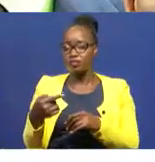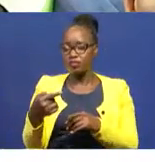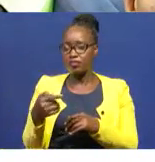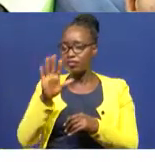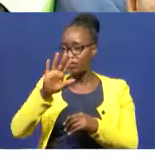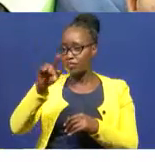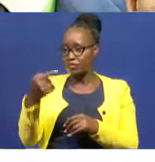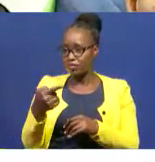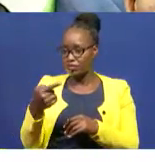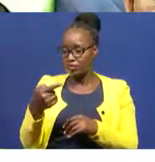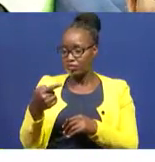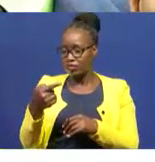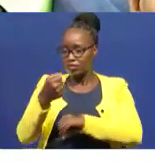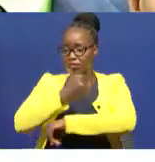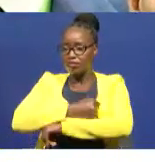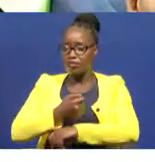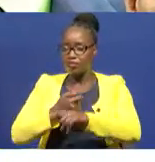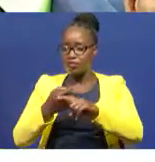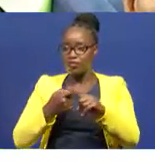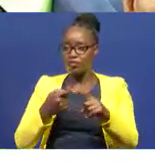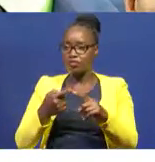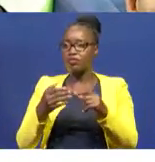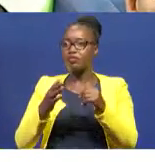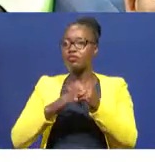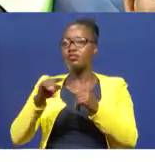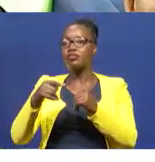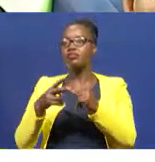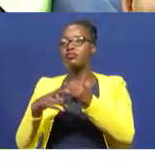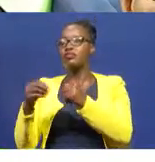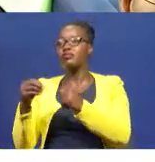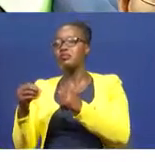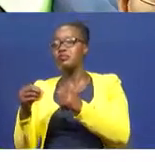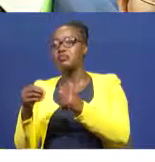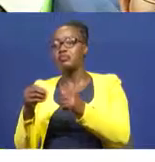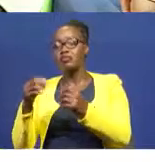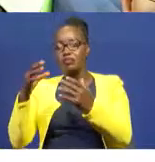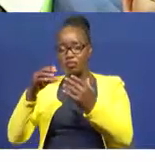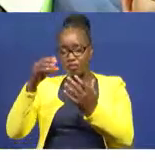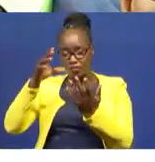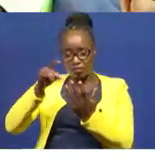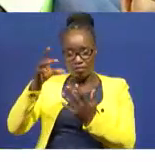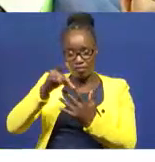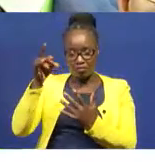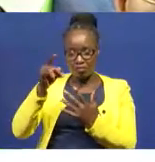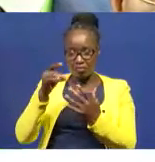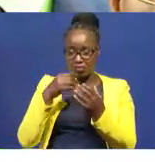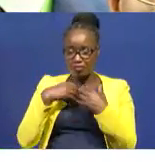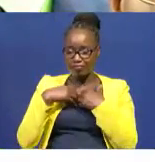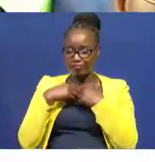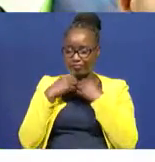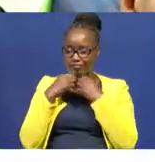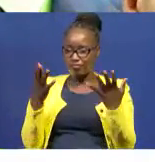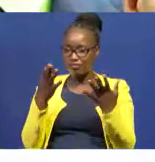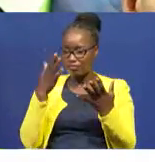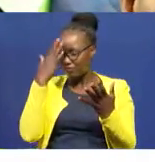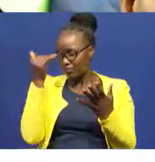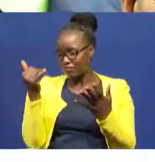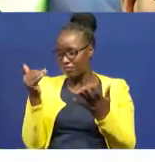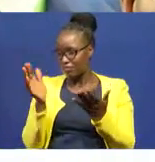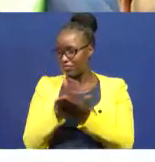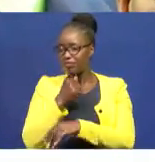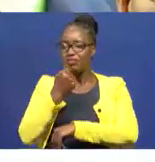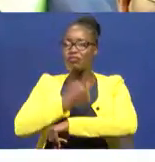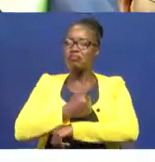the 9,700 did not get any learners selected. Reason is because some of these